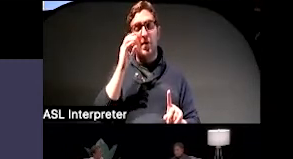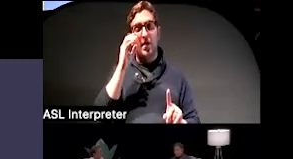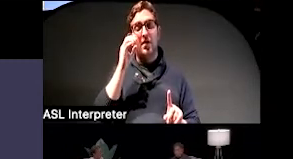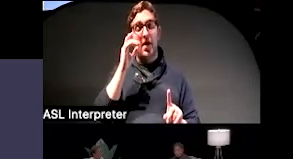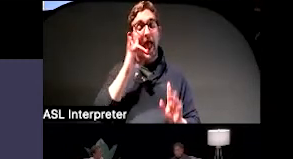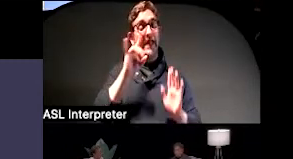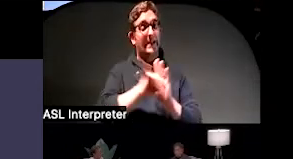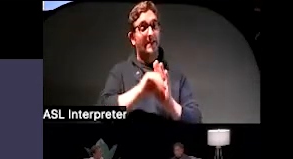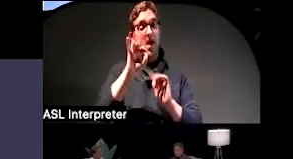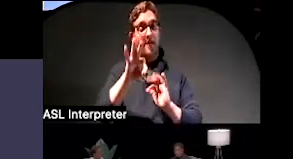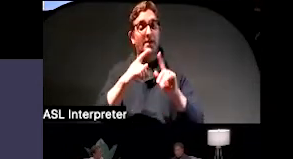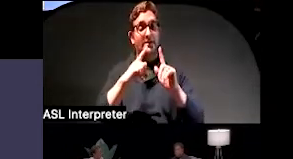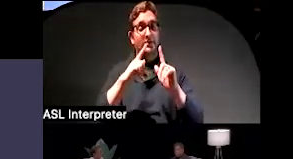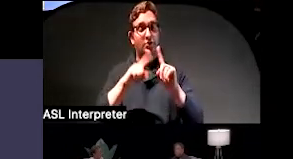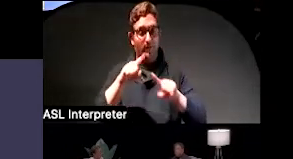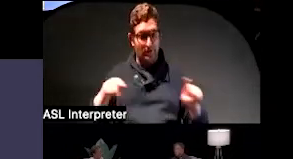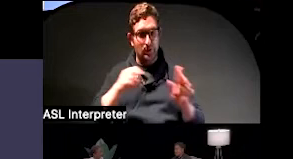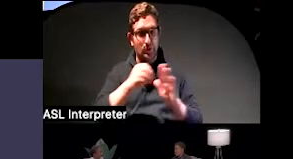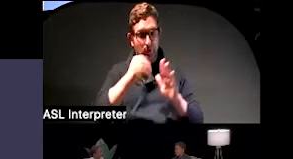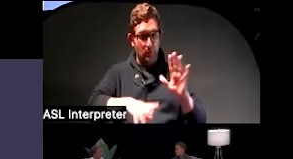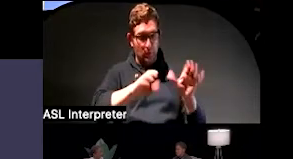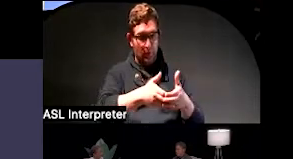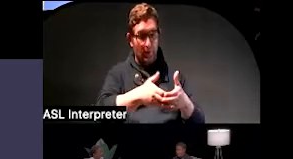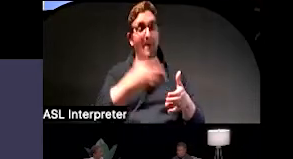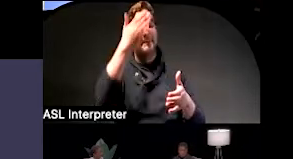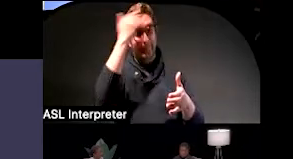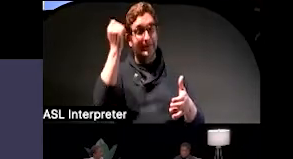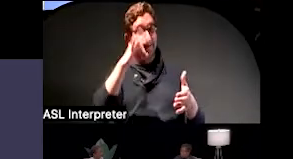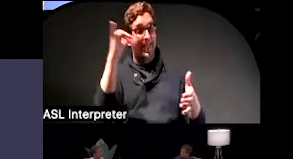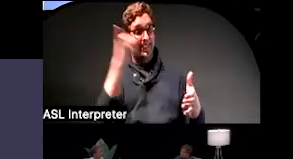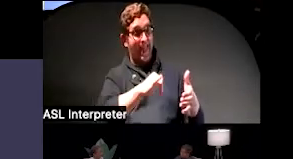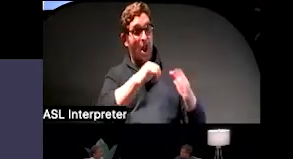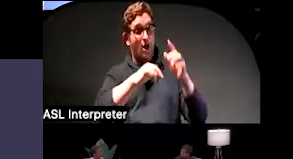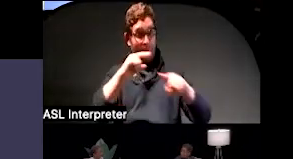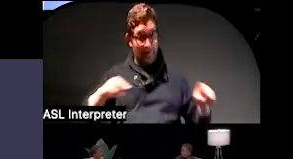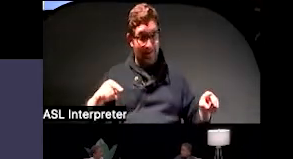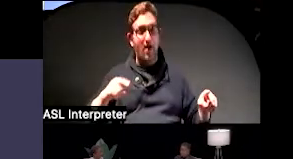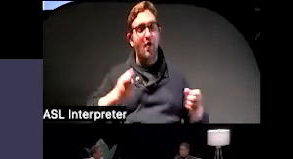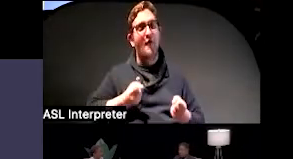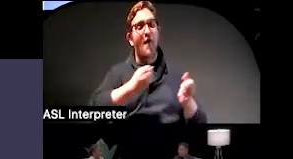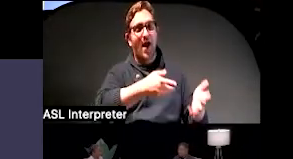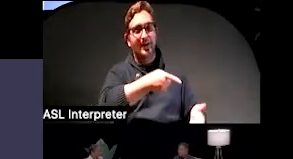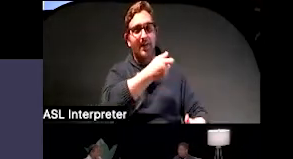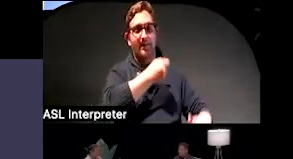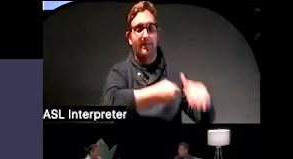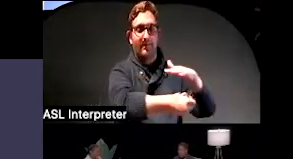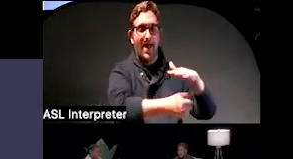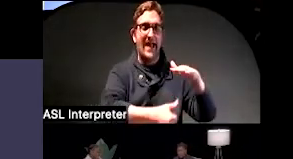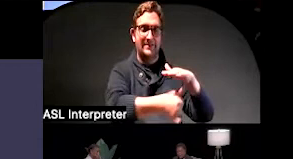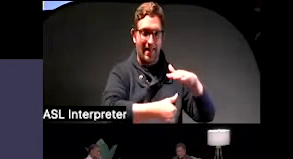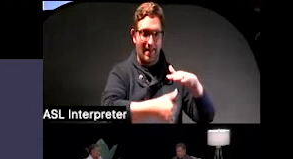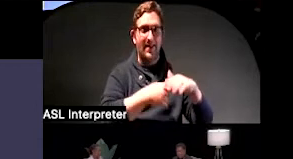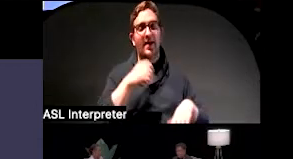diverse group of students, but it's because of that diversity that many of them are isolated. And so I understand